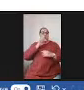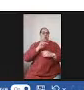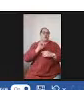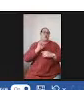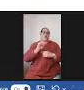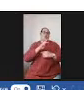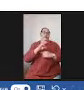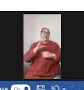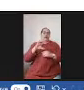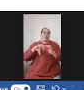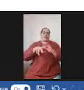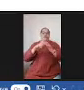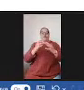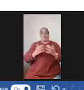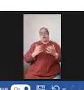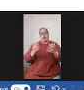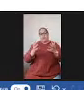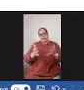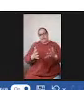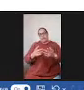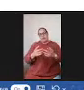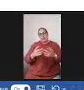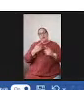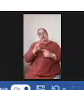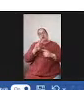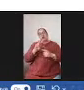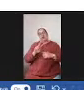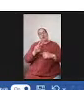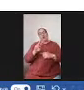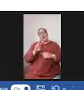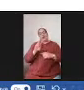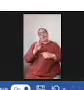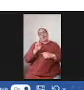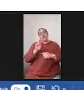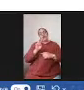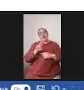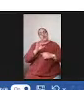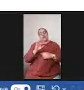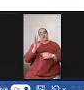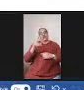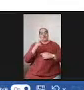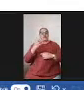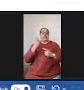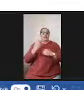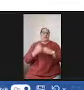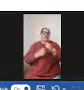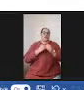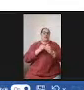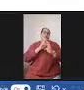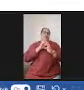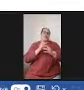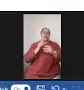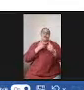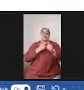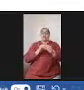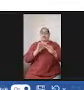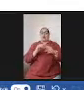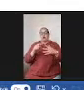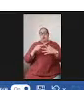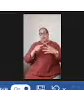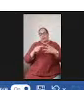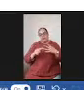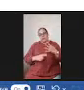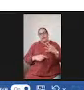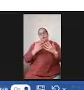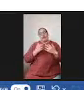Western Cape Provincial Parliament for the 2023-2024 financial year, reports as follows. The